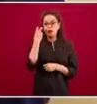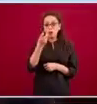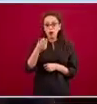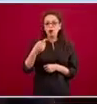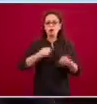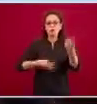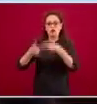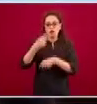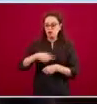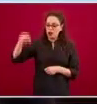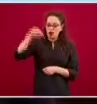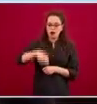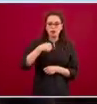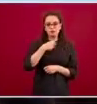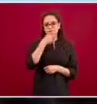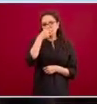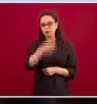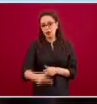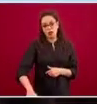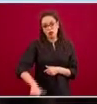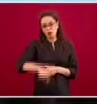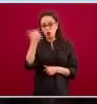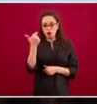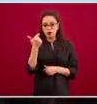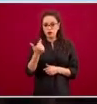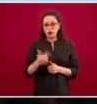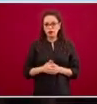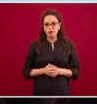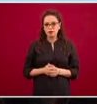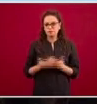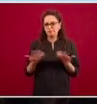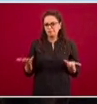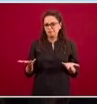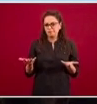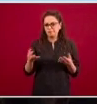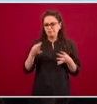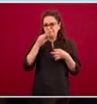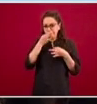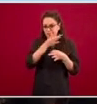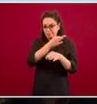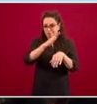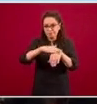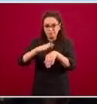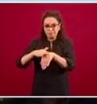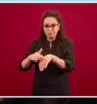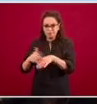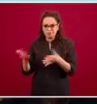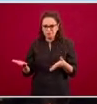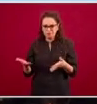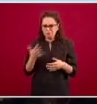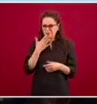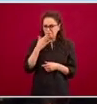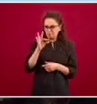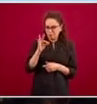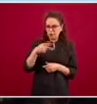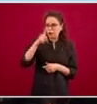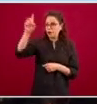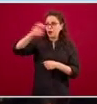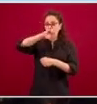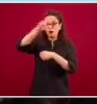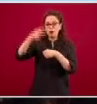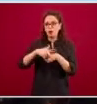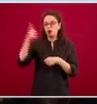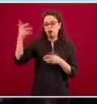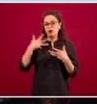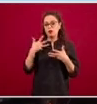cases to 12. And I came here and I gave a press conference on the fact that we went up to having 12